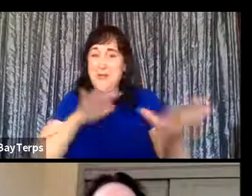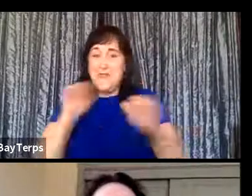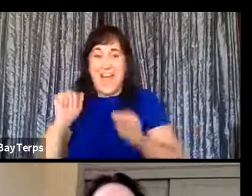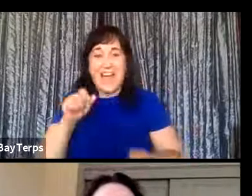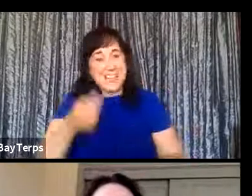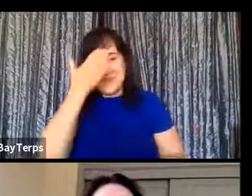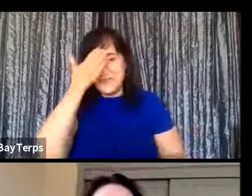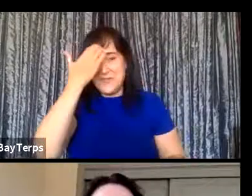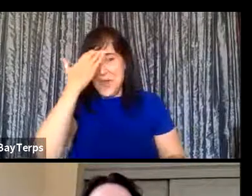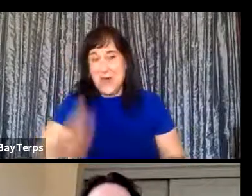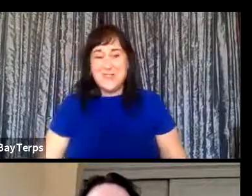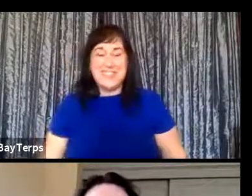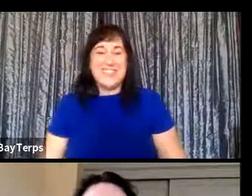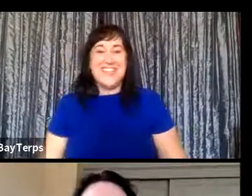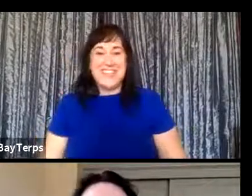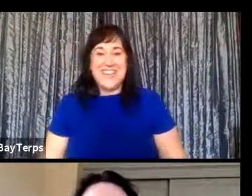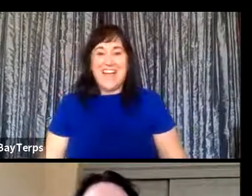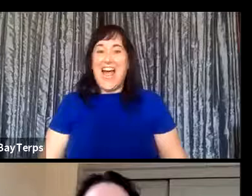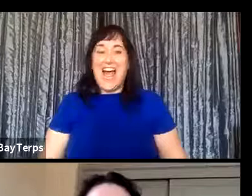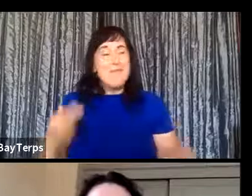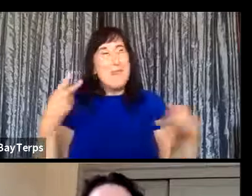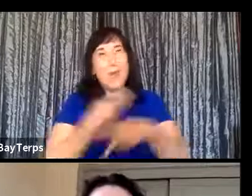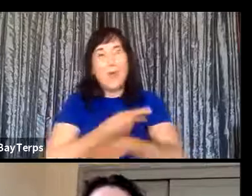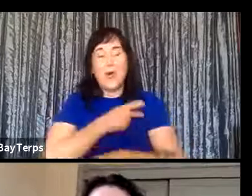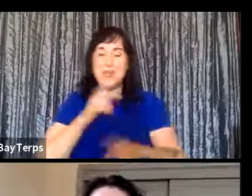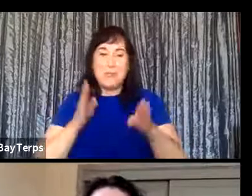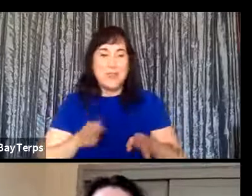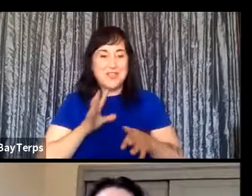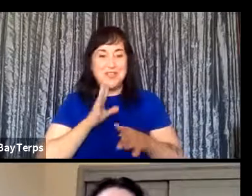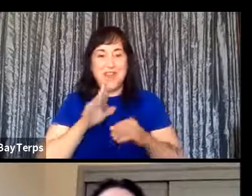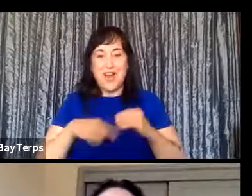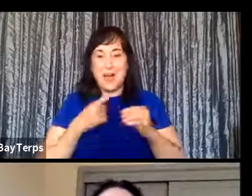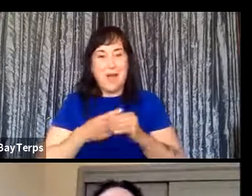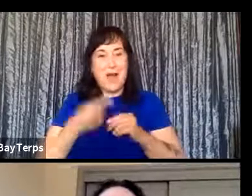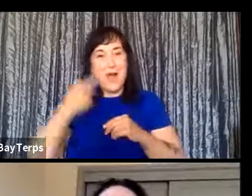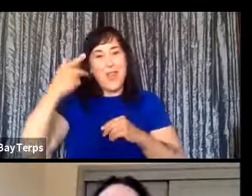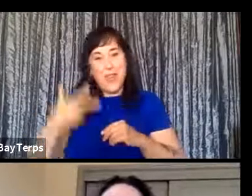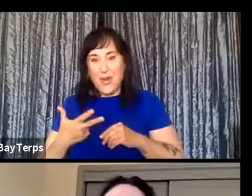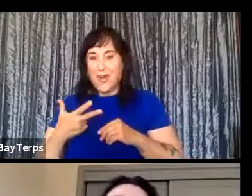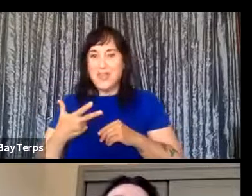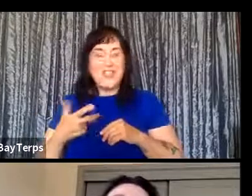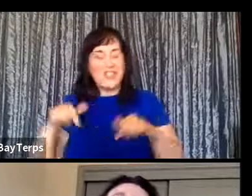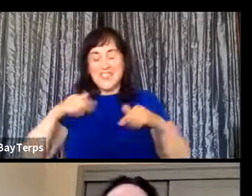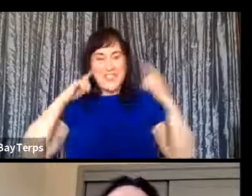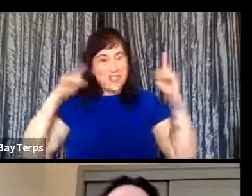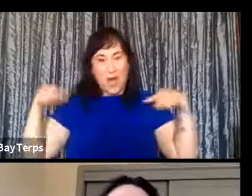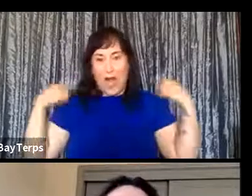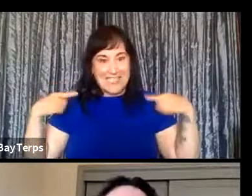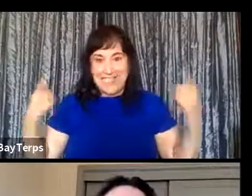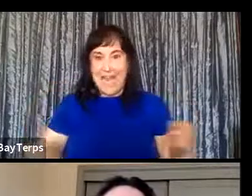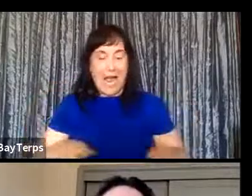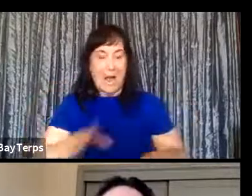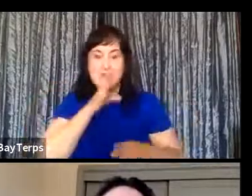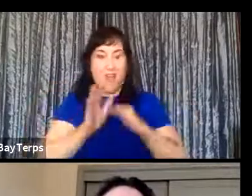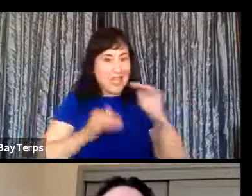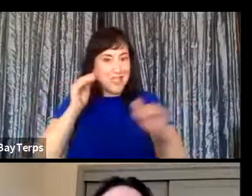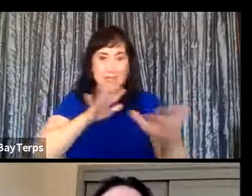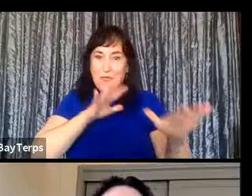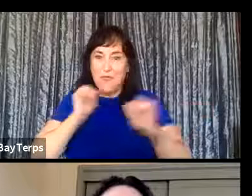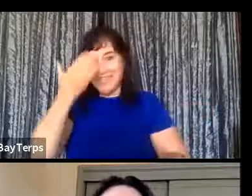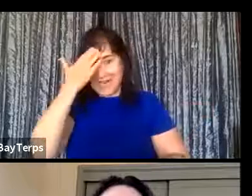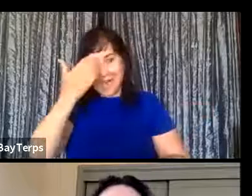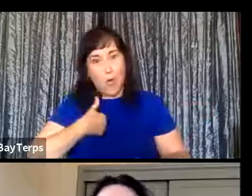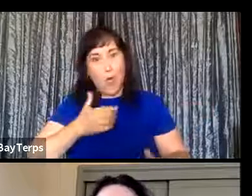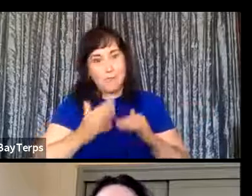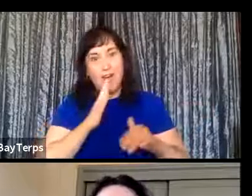the worst person to even start talking about thirds and counting backwards. Like literally, this is just madness as far as I'm concerned. So right now, you're getting